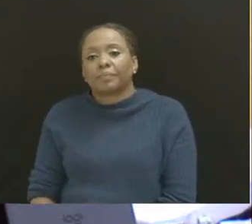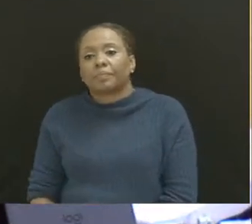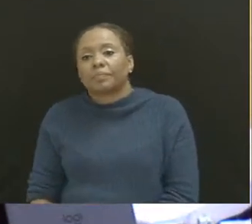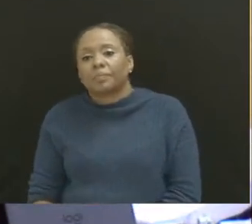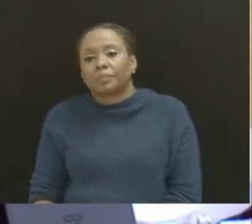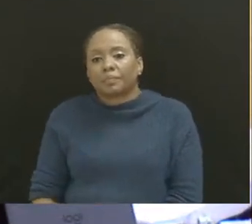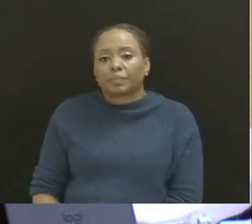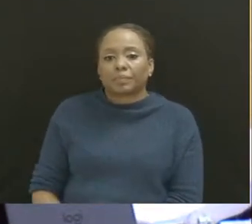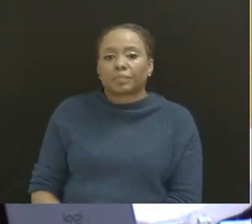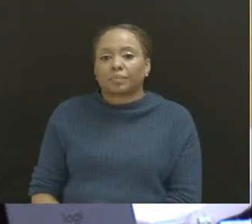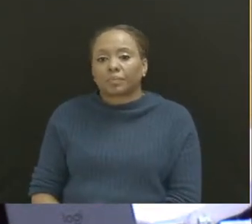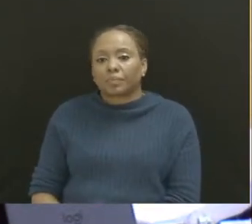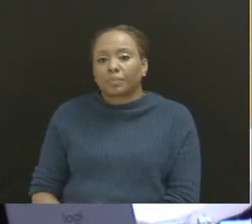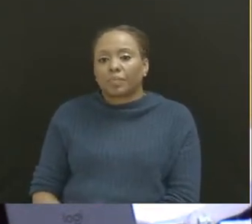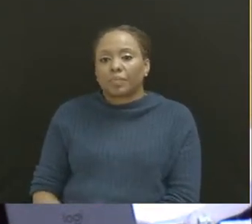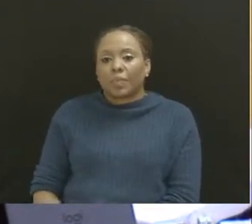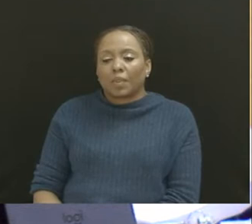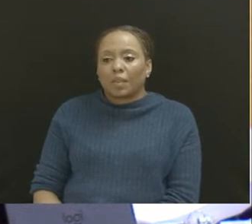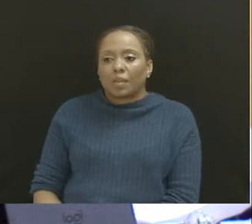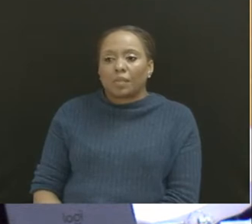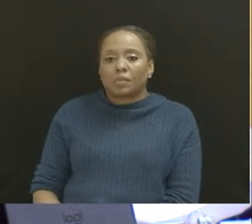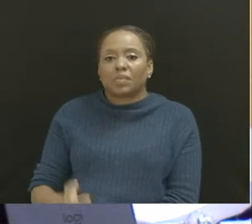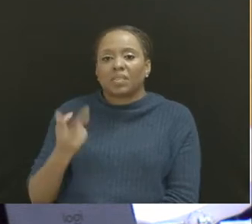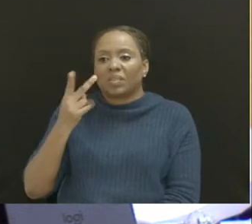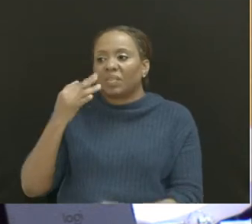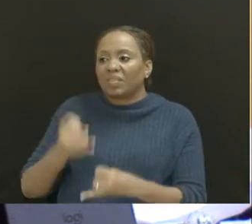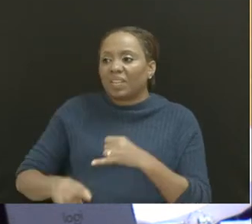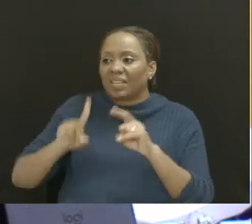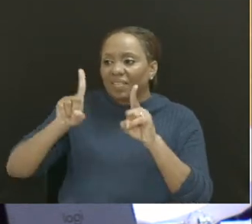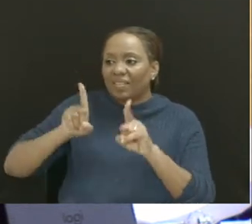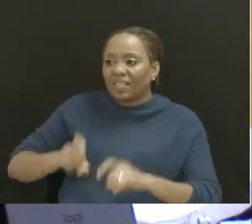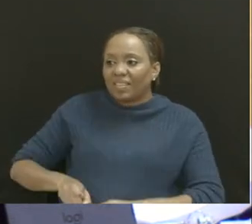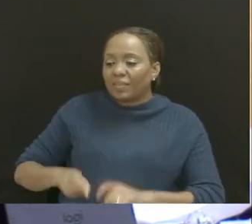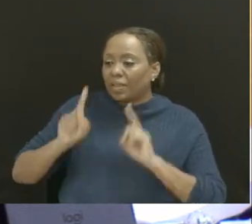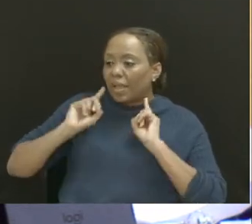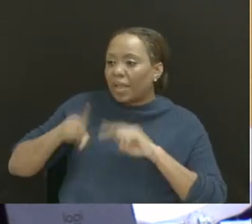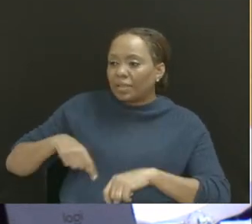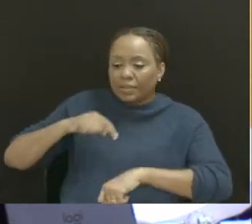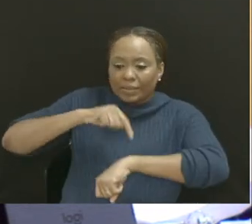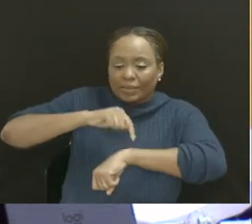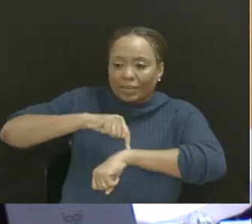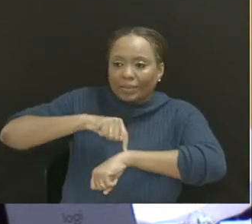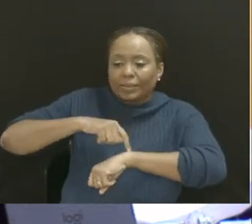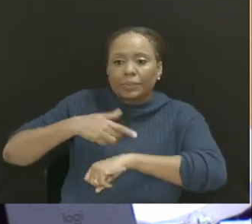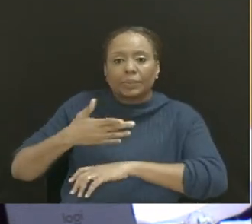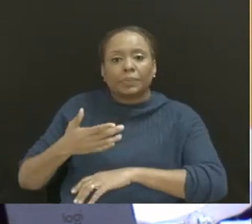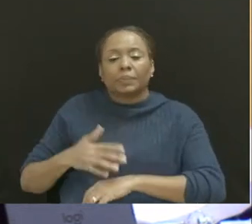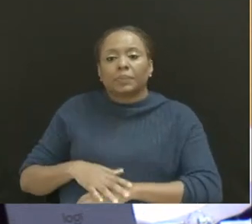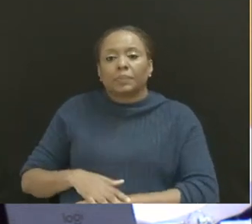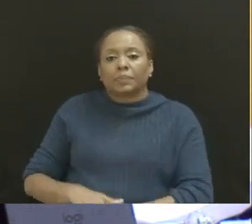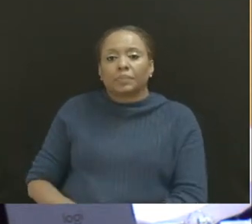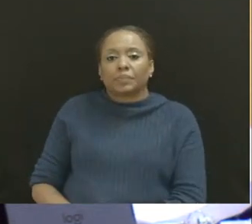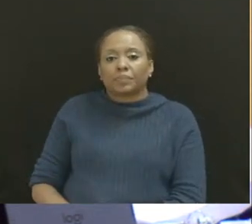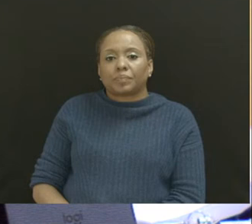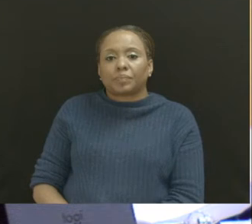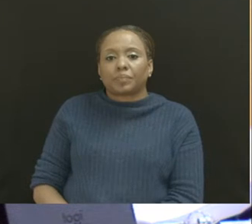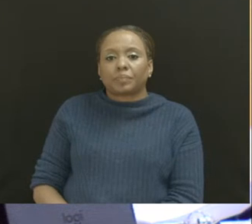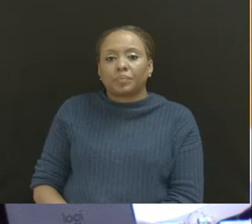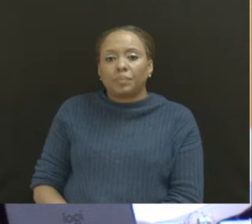I just want to say the two last questions I would just answer quickly in respect of time. The Cleaning Green project, this